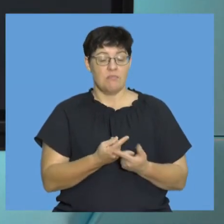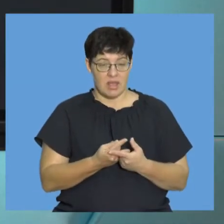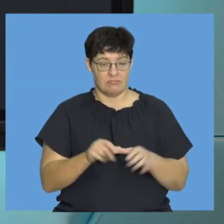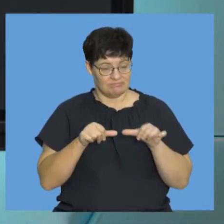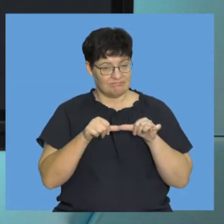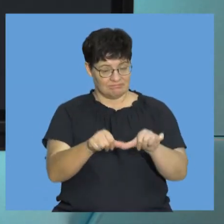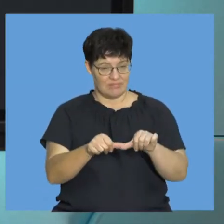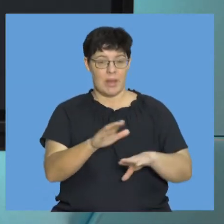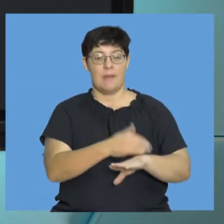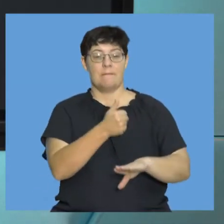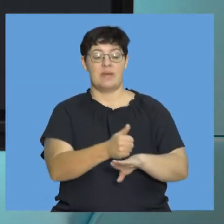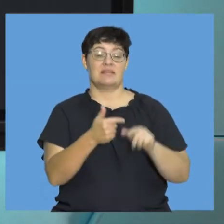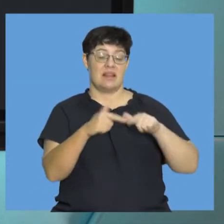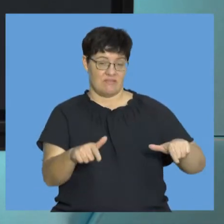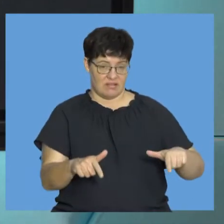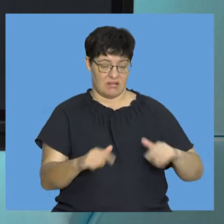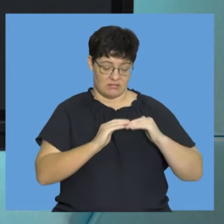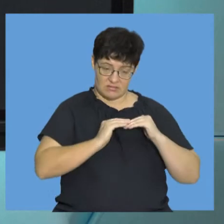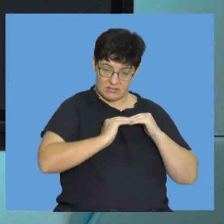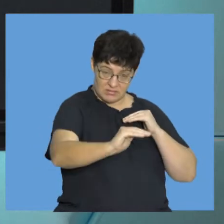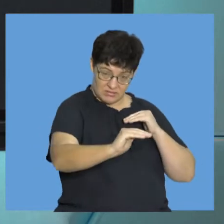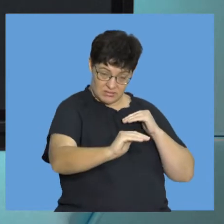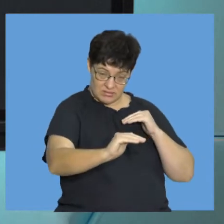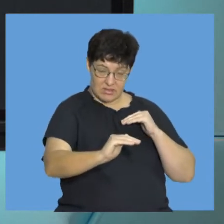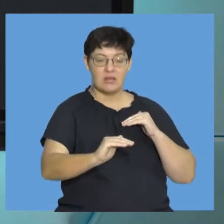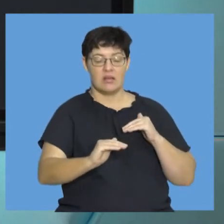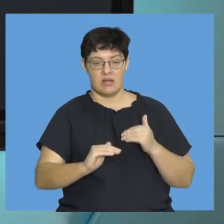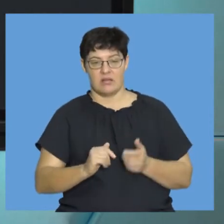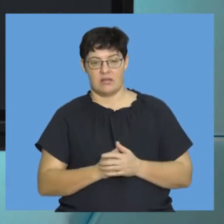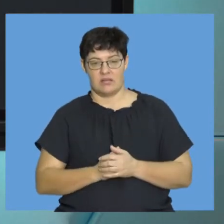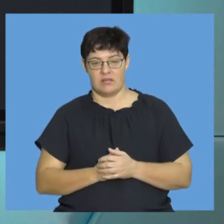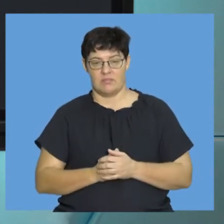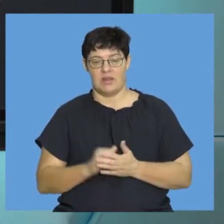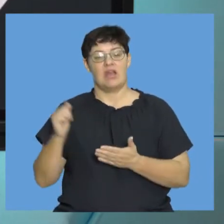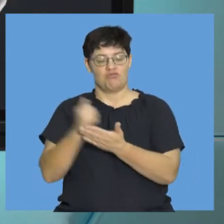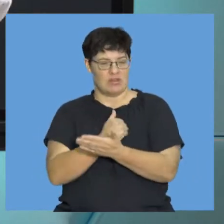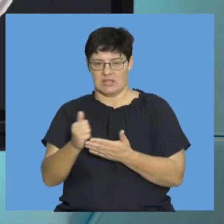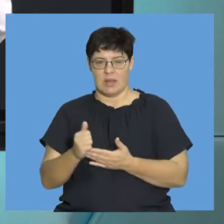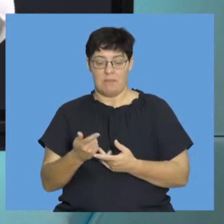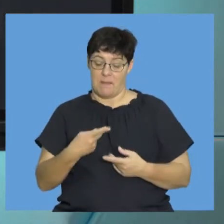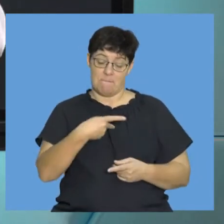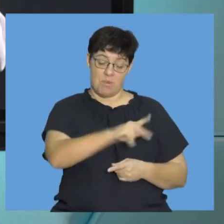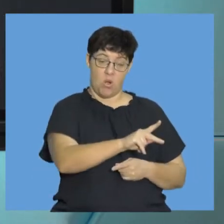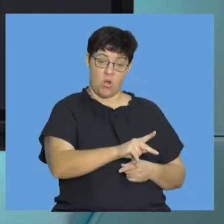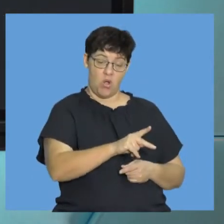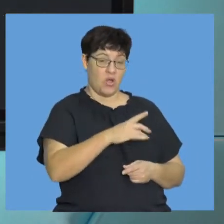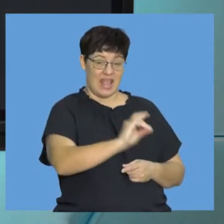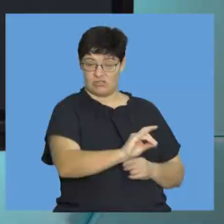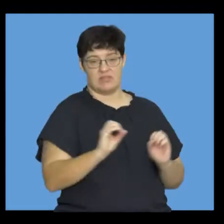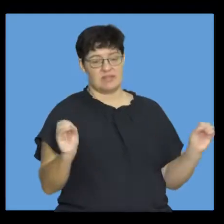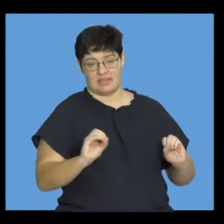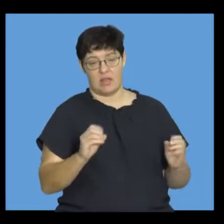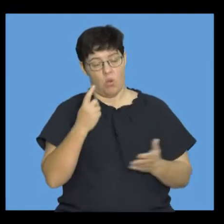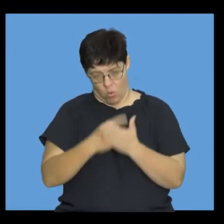maintain base level stock, consistent levels of stock, is credit. There's no goods were bought for cash.